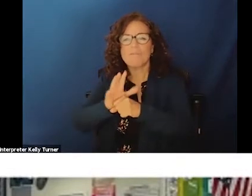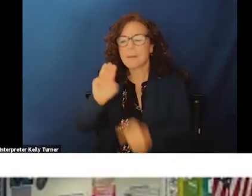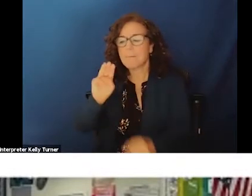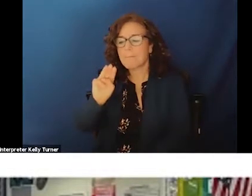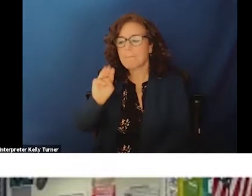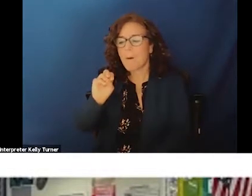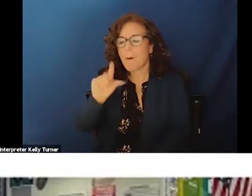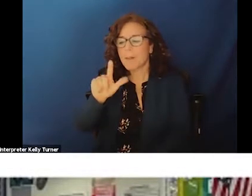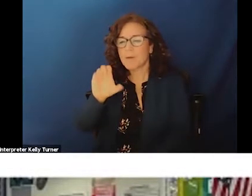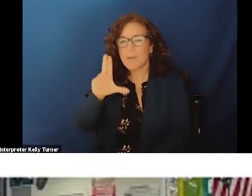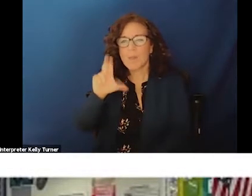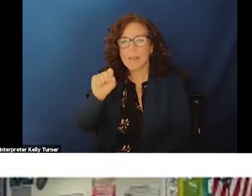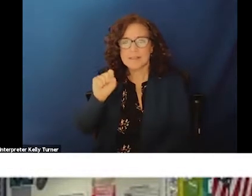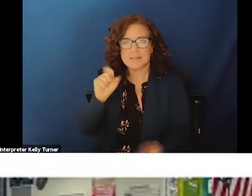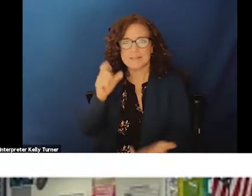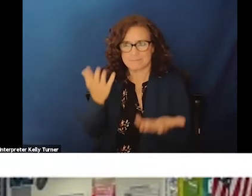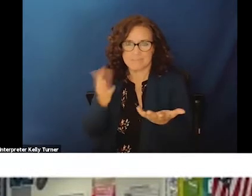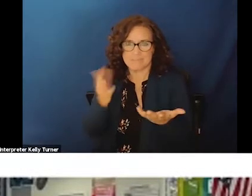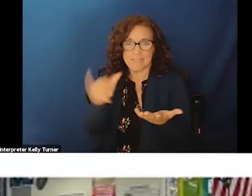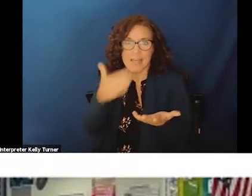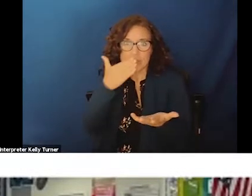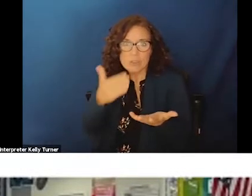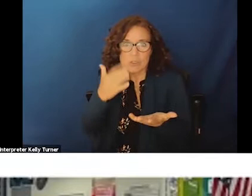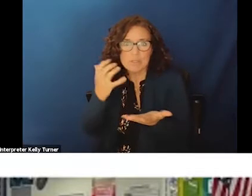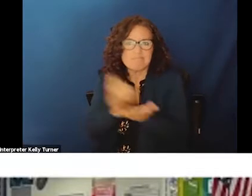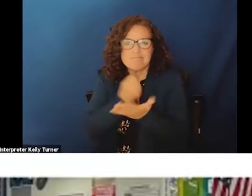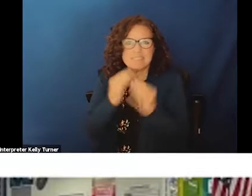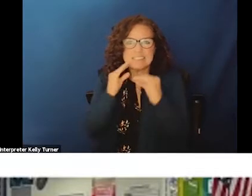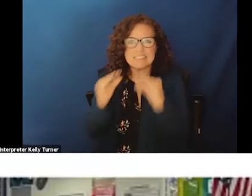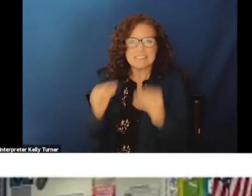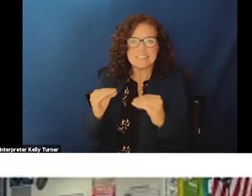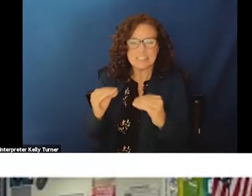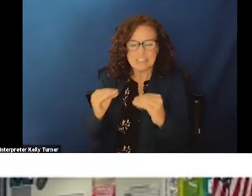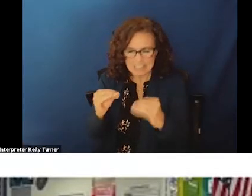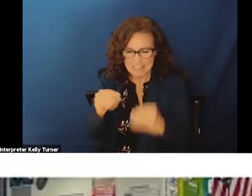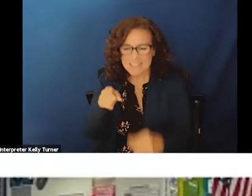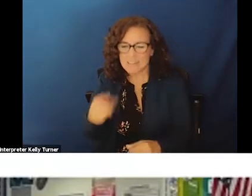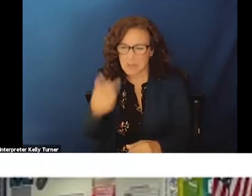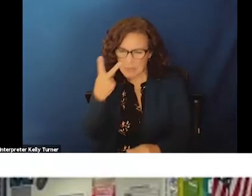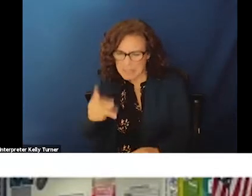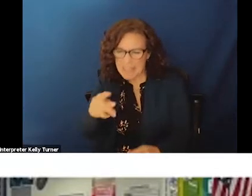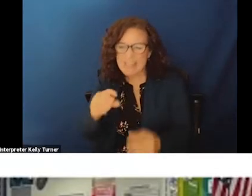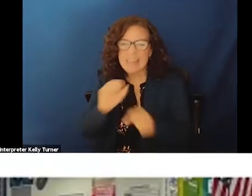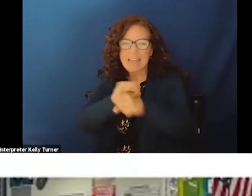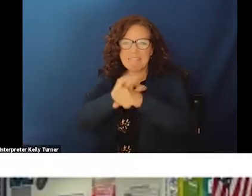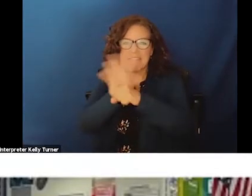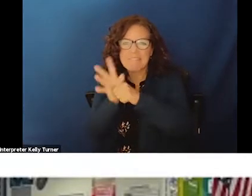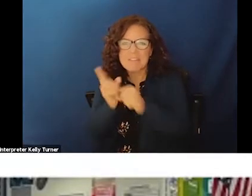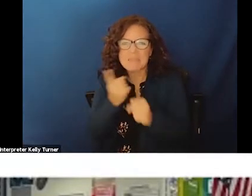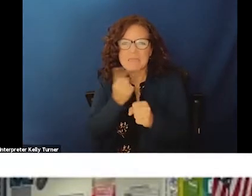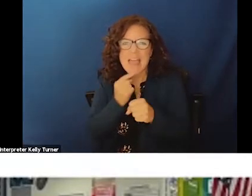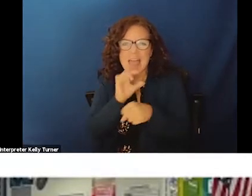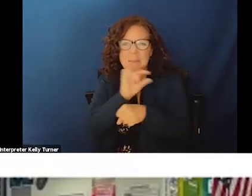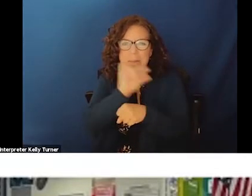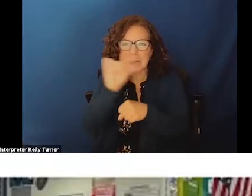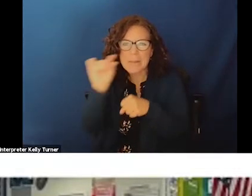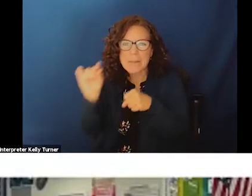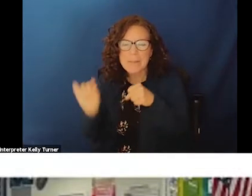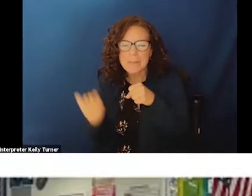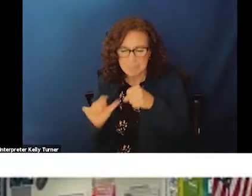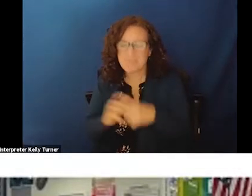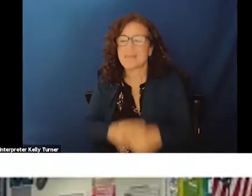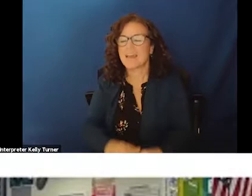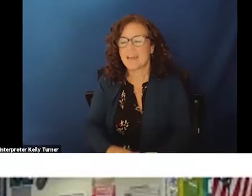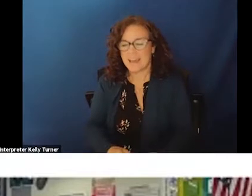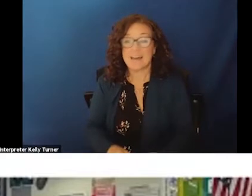teachable moment. And as board member Alvarez signaled earlier, it was indeed a big week for our secondary schools. It was just last week,